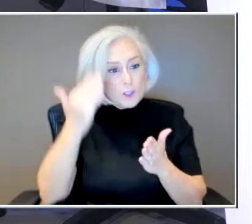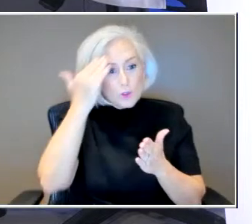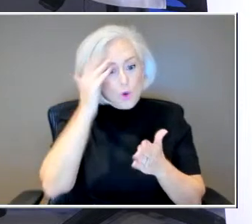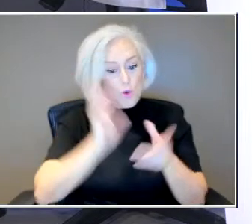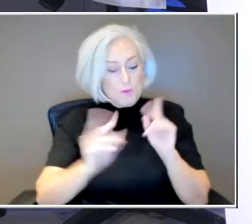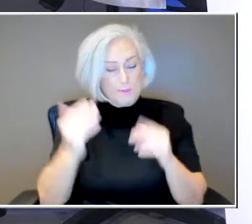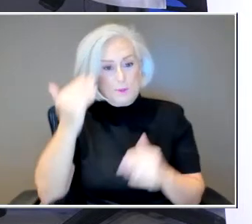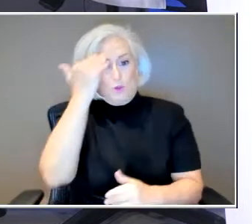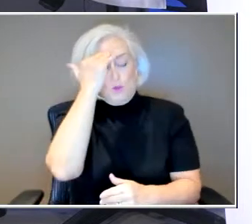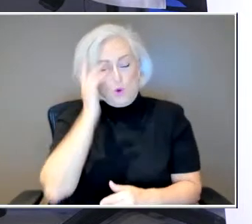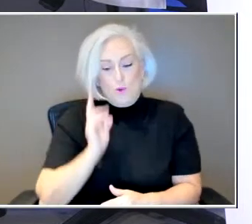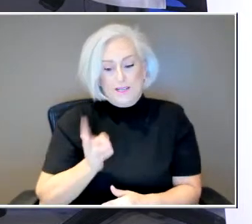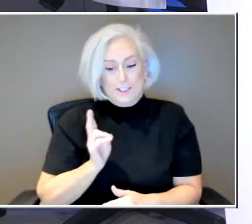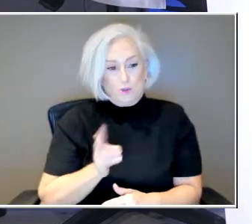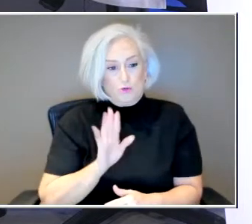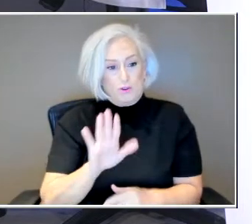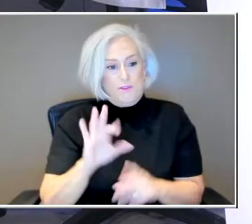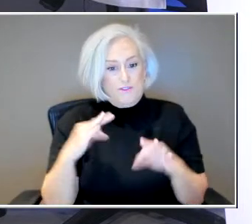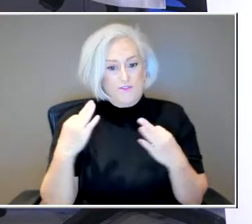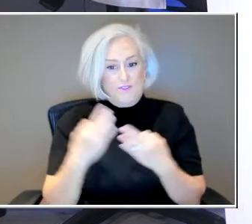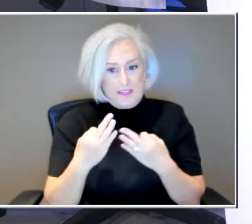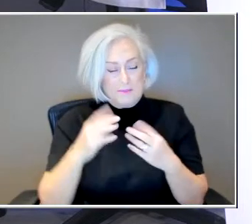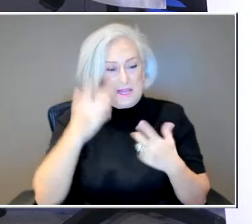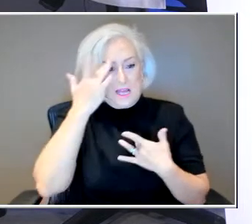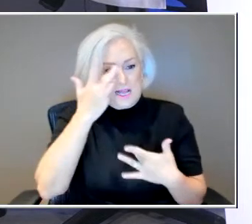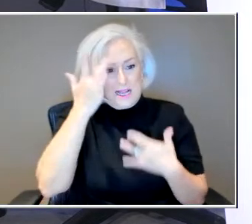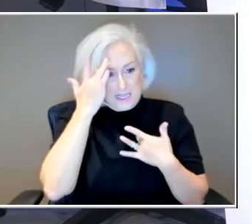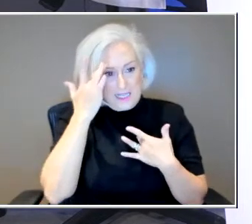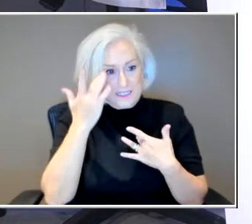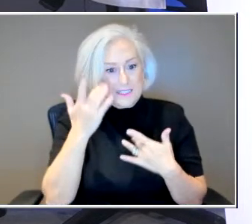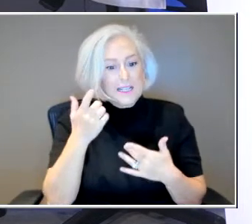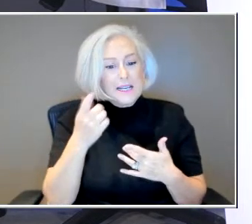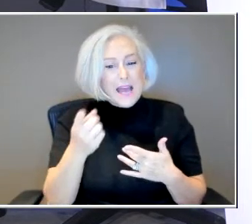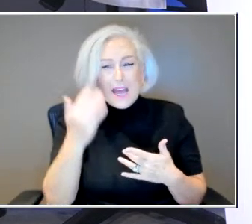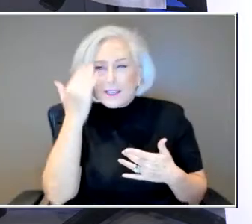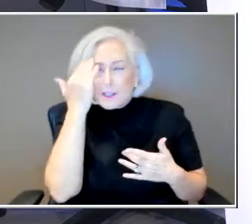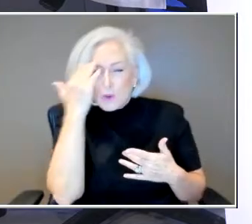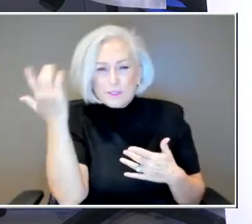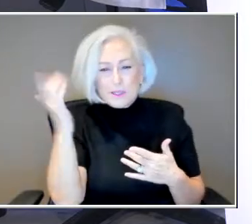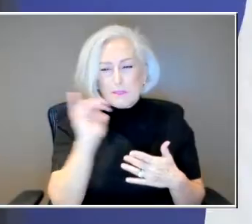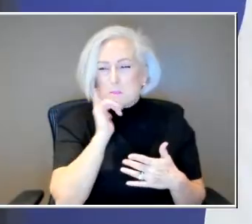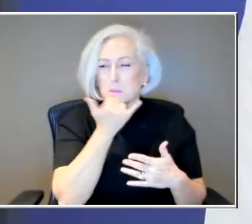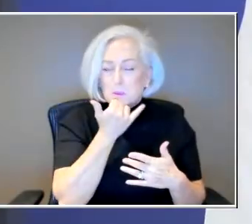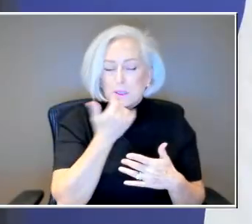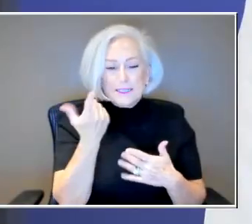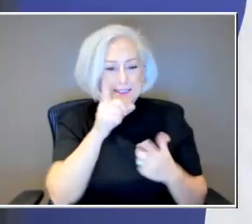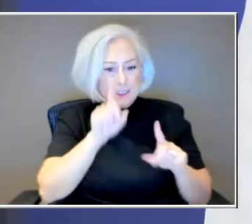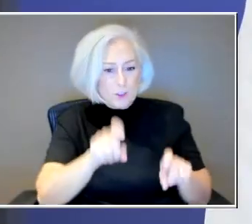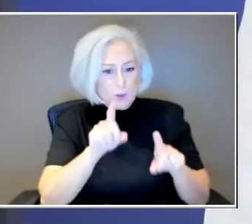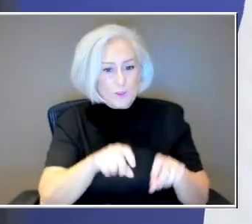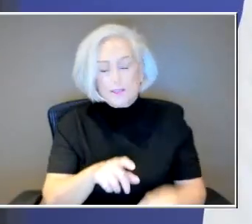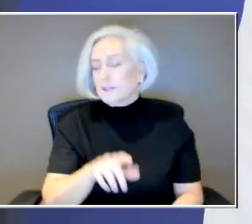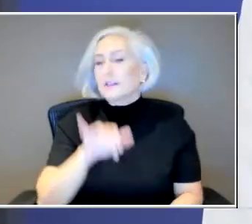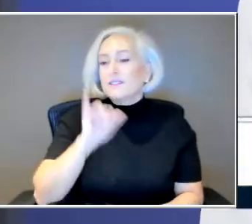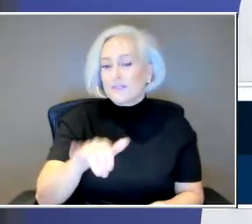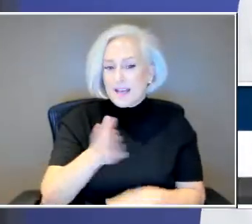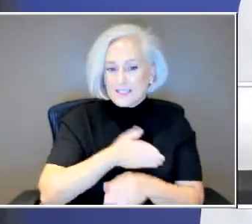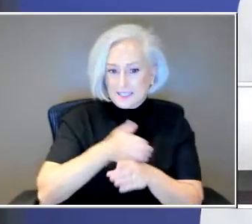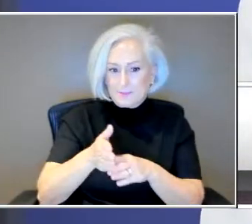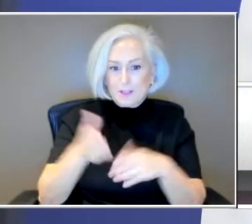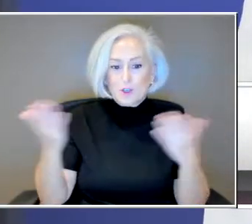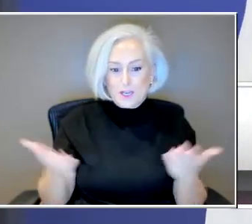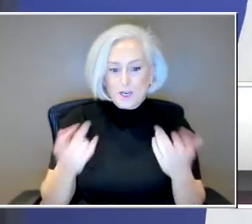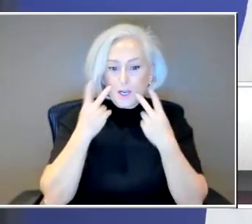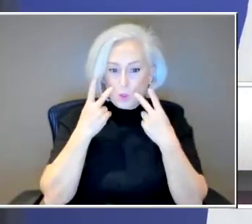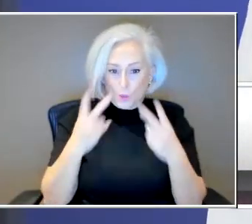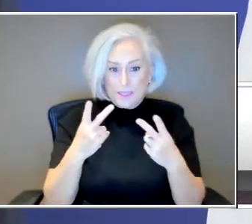getting those tests and saying, I know something's going on here and I need to get tested? Yeah, and that is one thing we specialize in. We see patients who have active